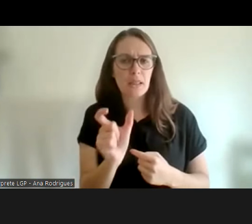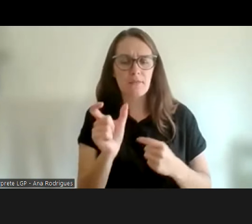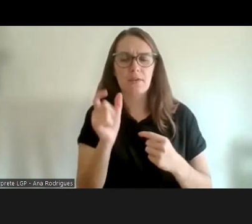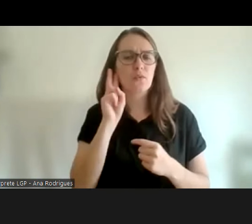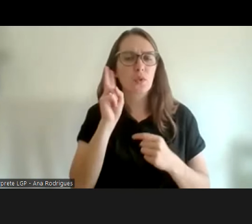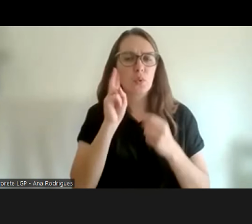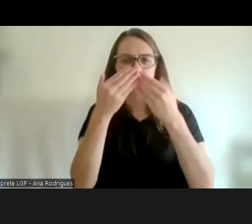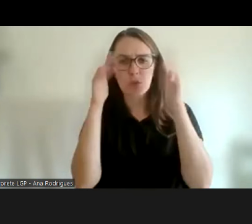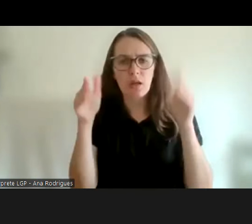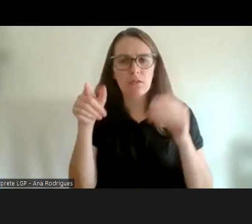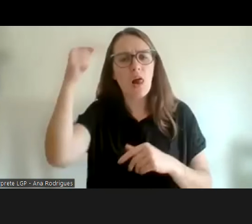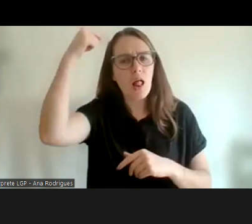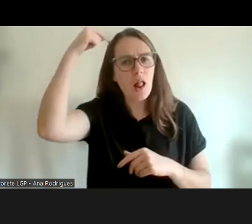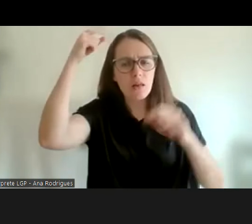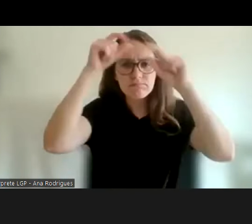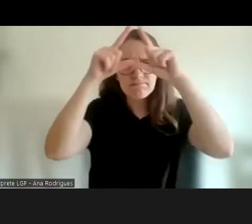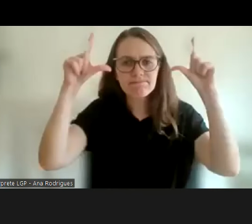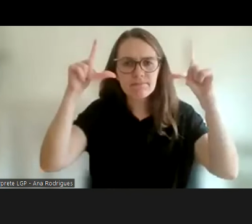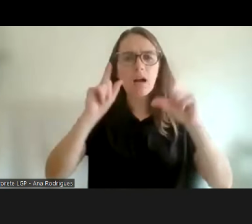values?